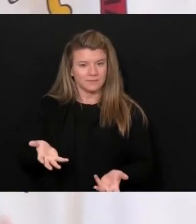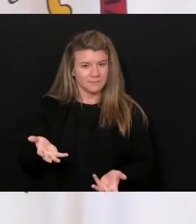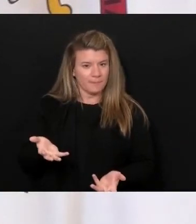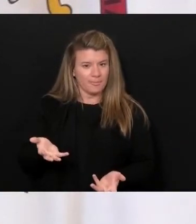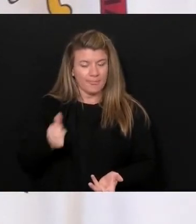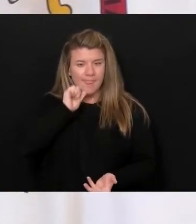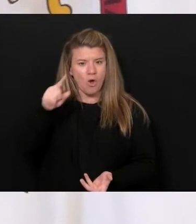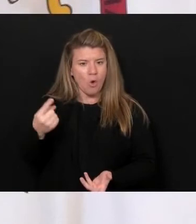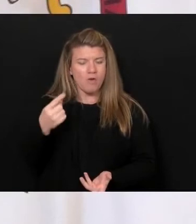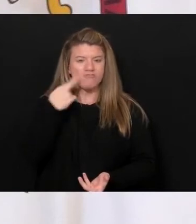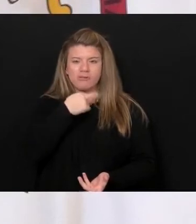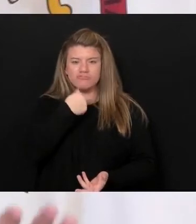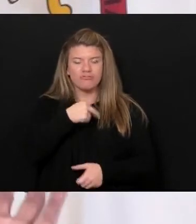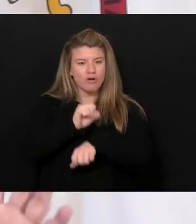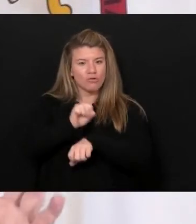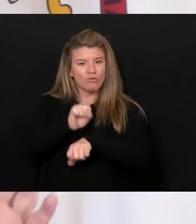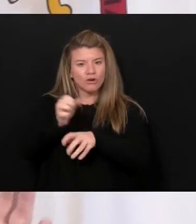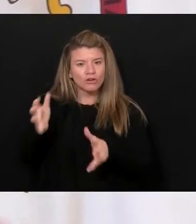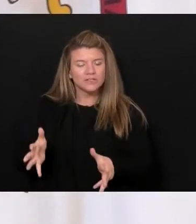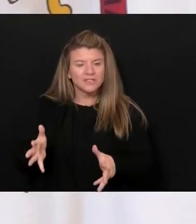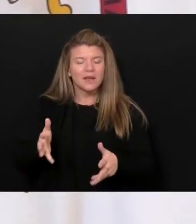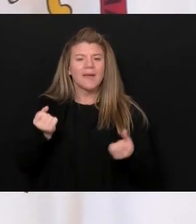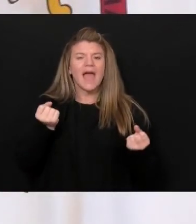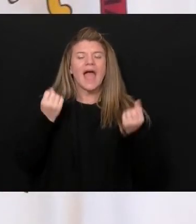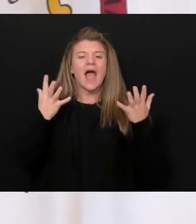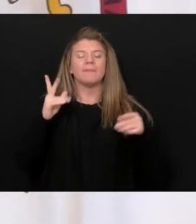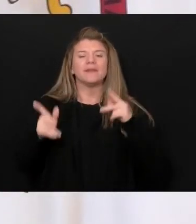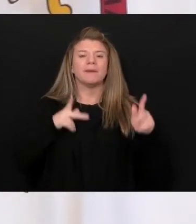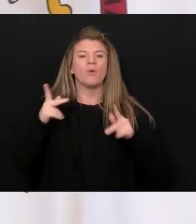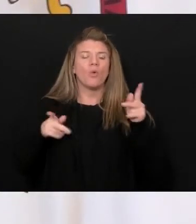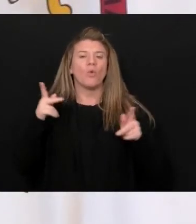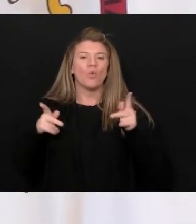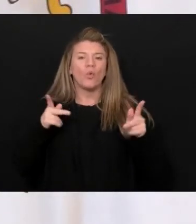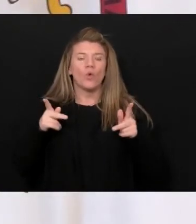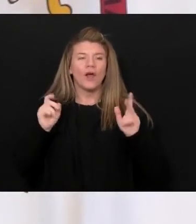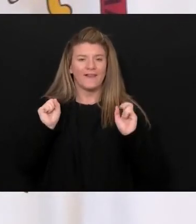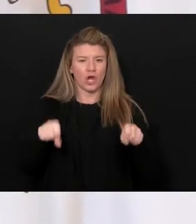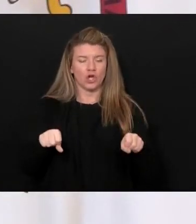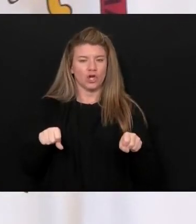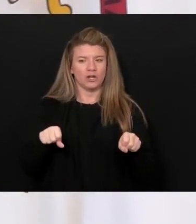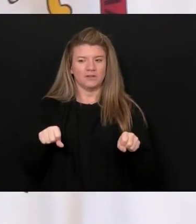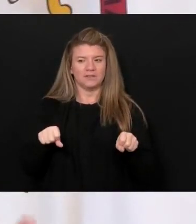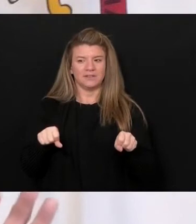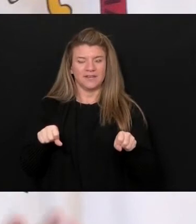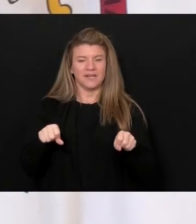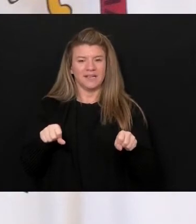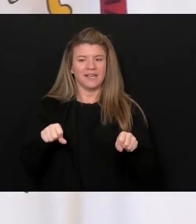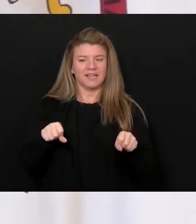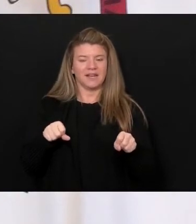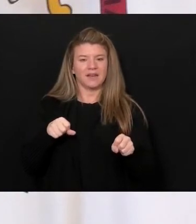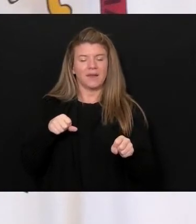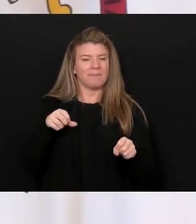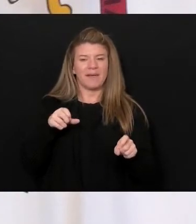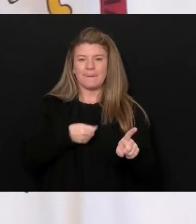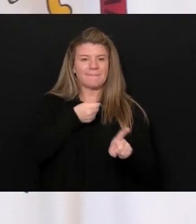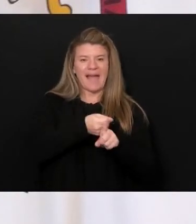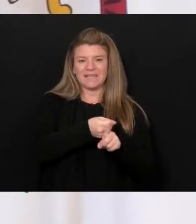the restaurants workers, but you think about how many people that can be materially affected by